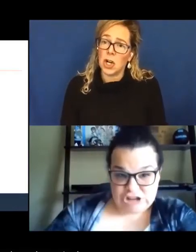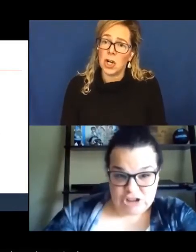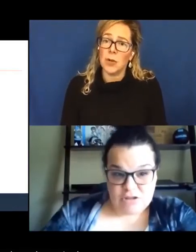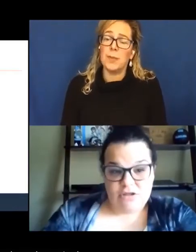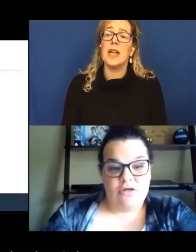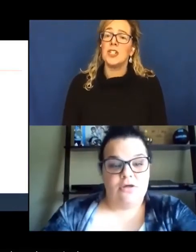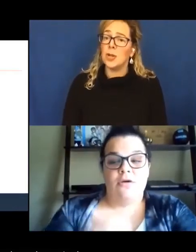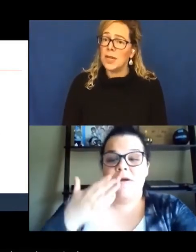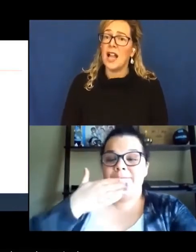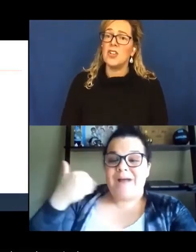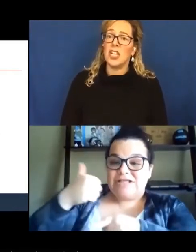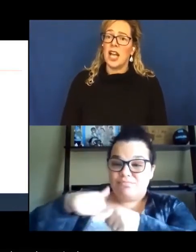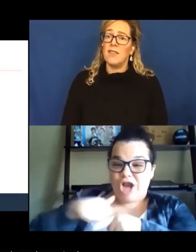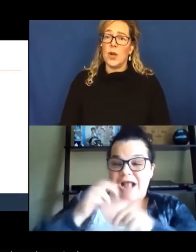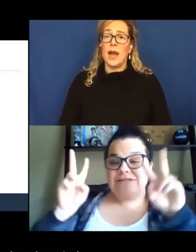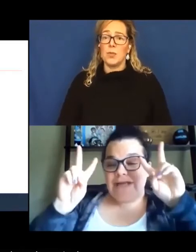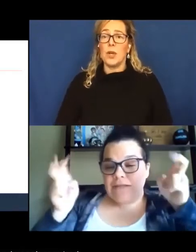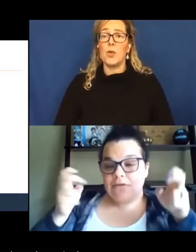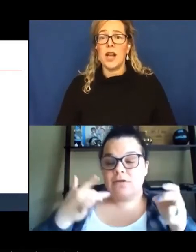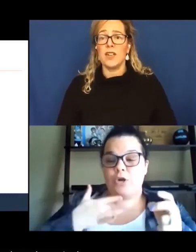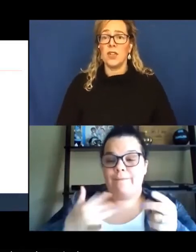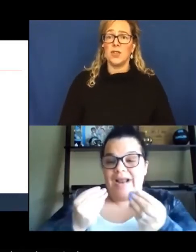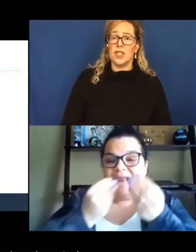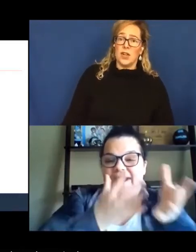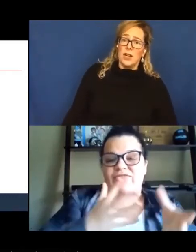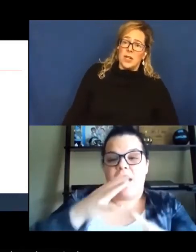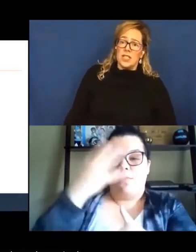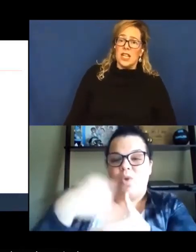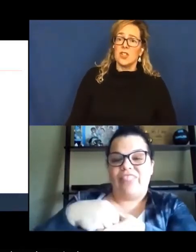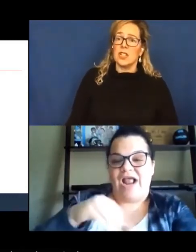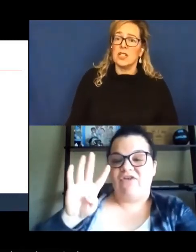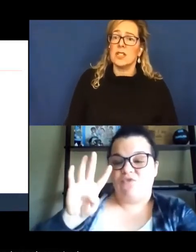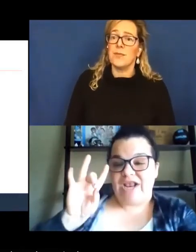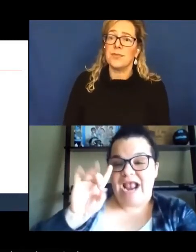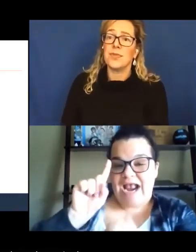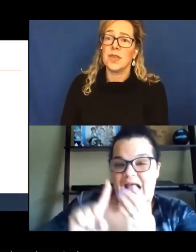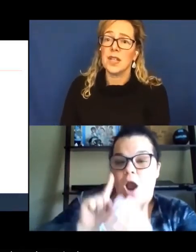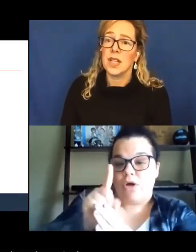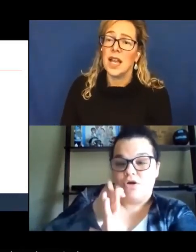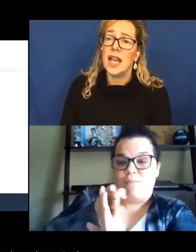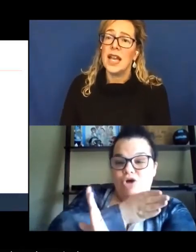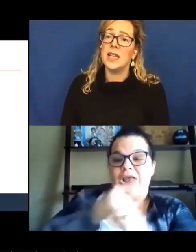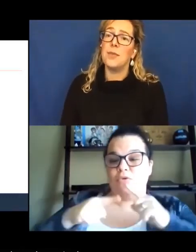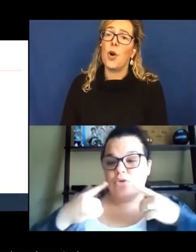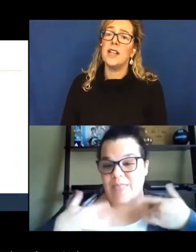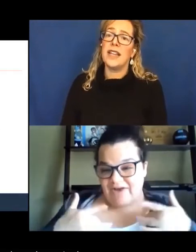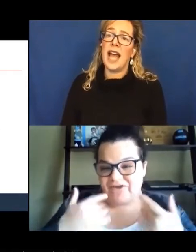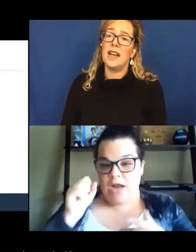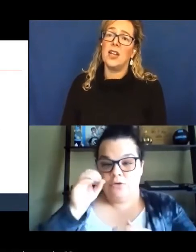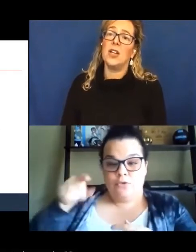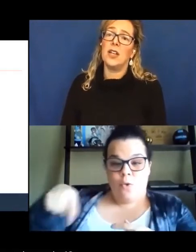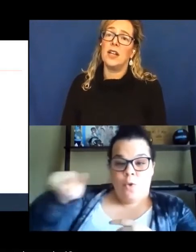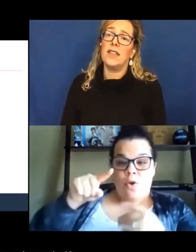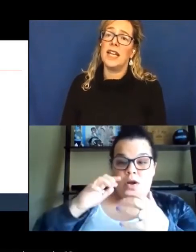specific terminology and vocab required for those different presentations. It's important